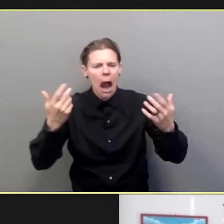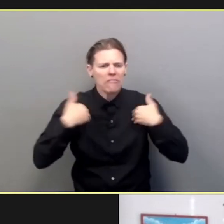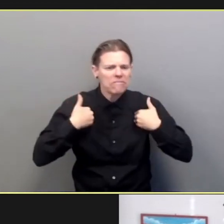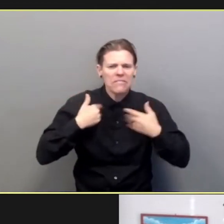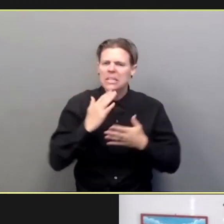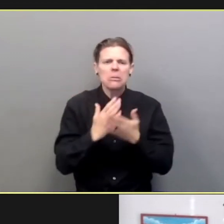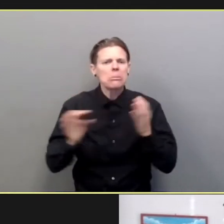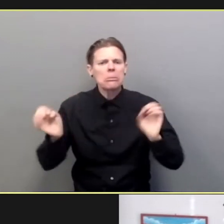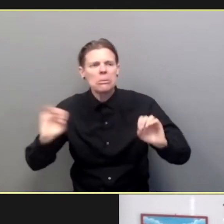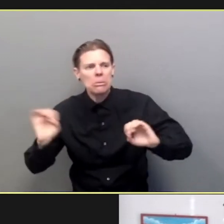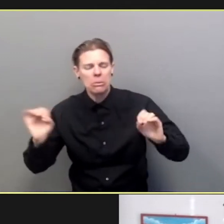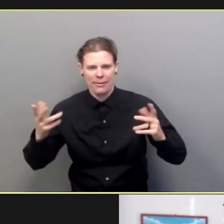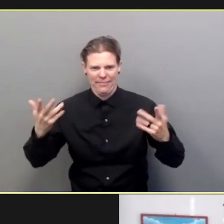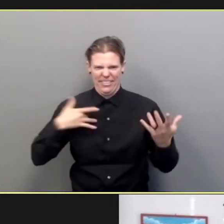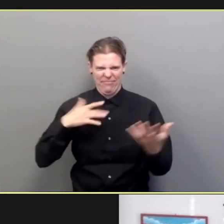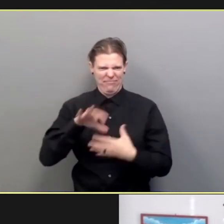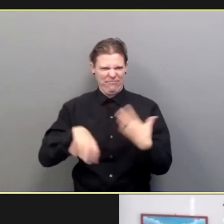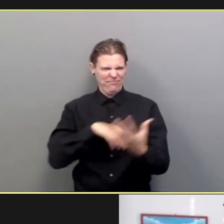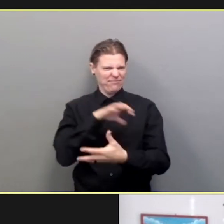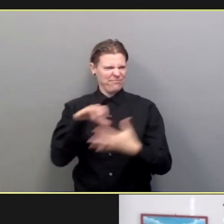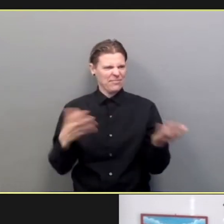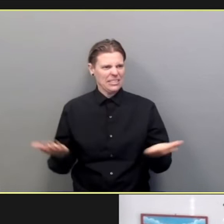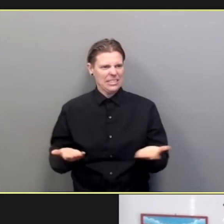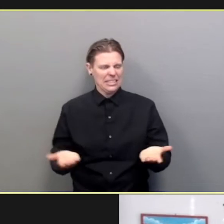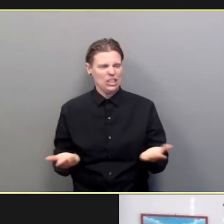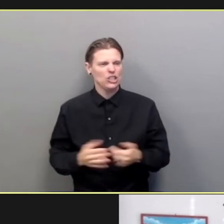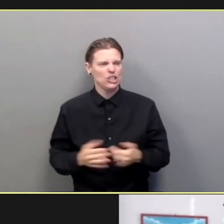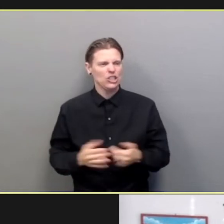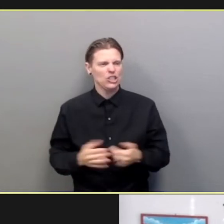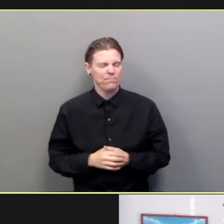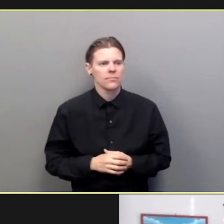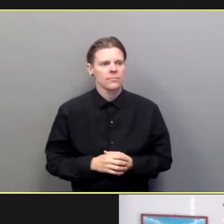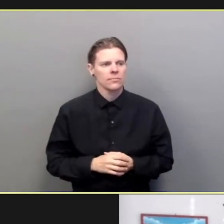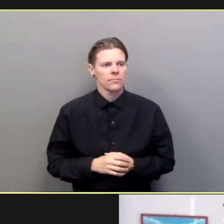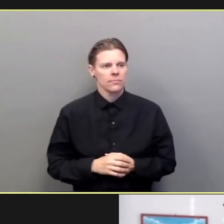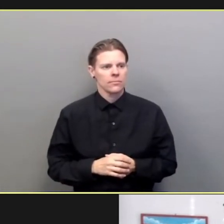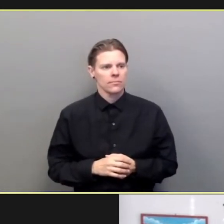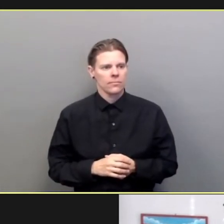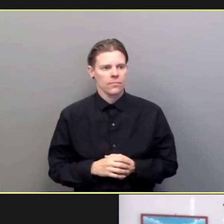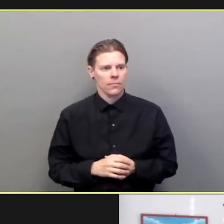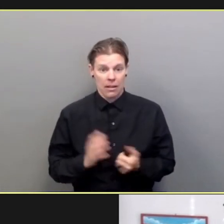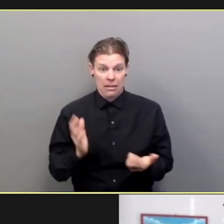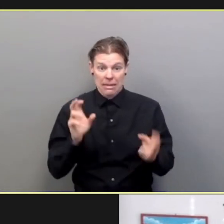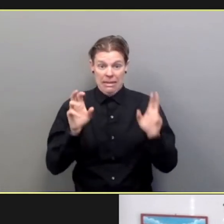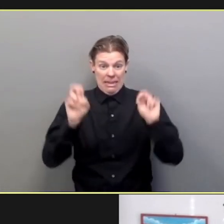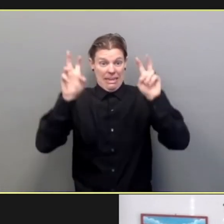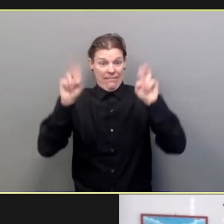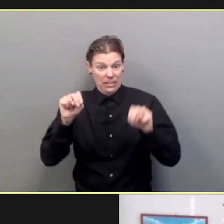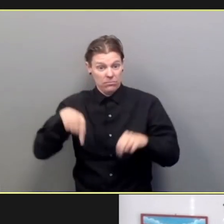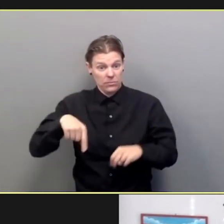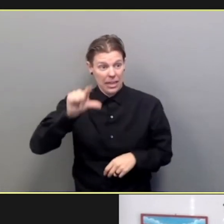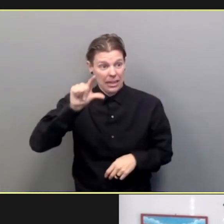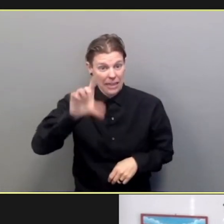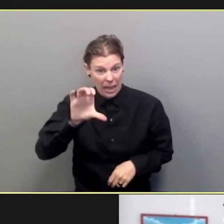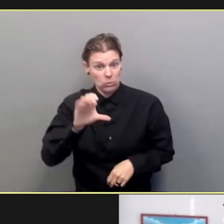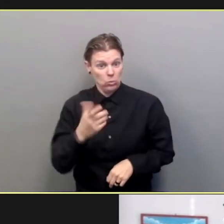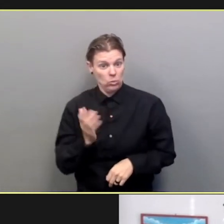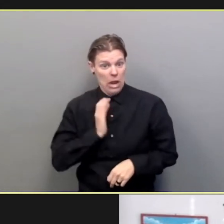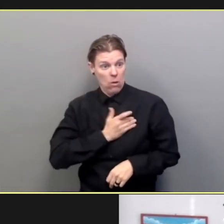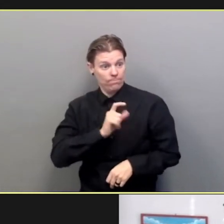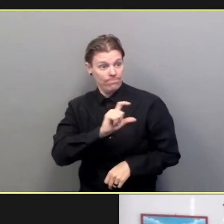police and sheriff's office here that they haven't done a lot of enforcement. So is that something that needs to happen, especially as our area seems